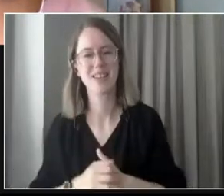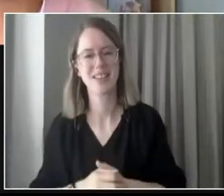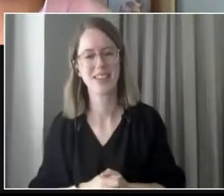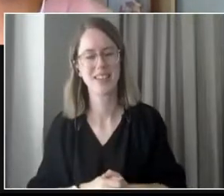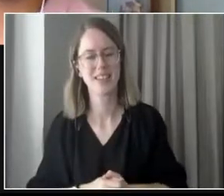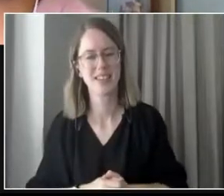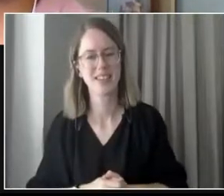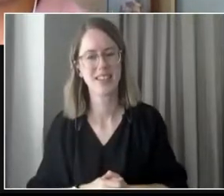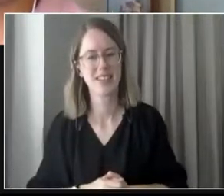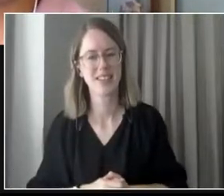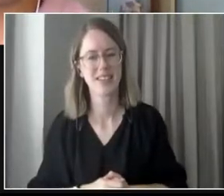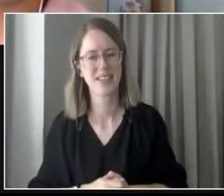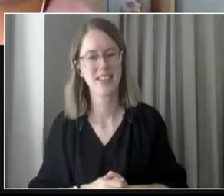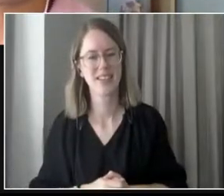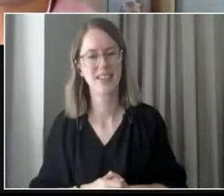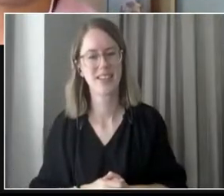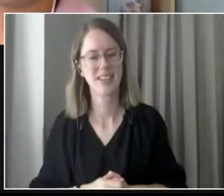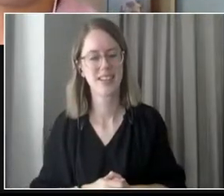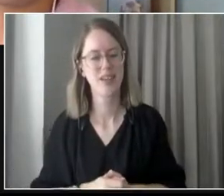And so for things